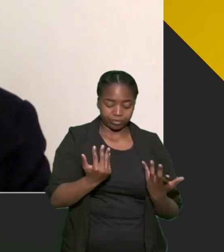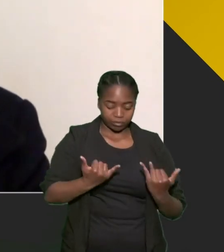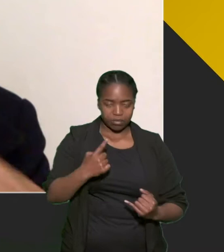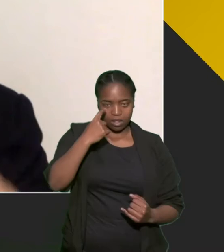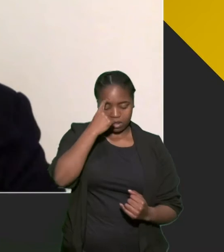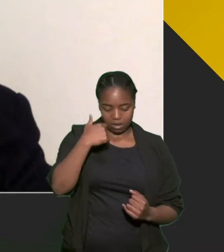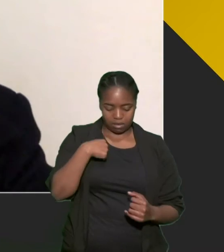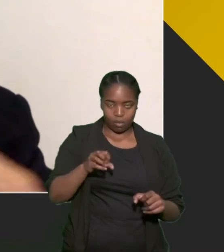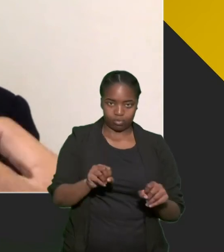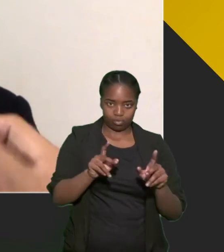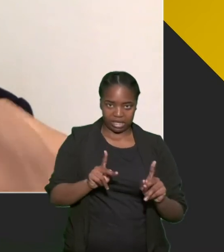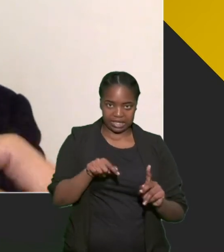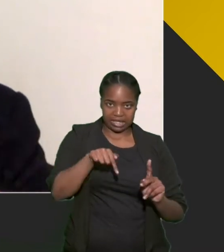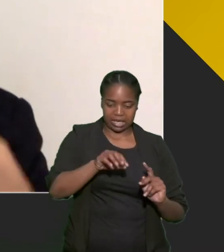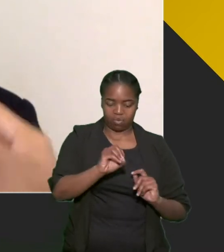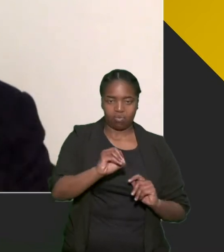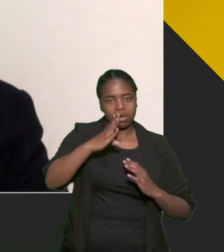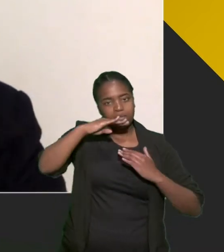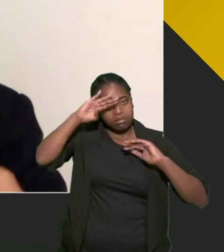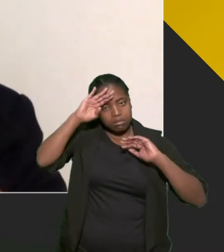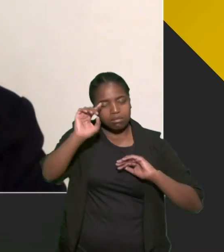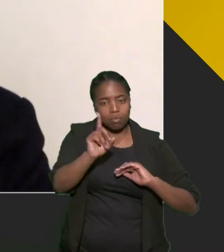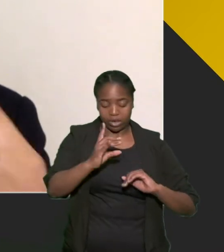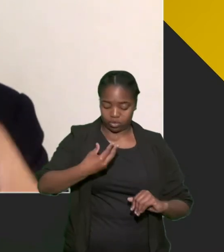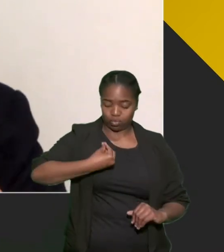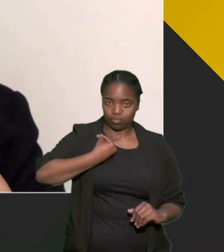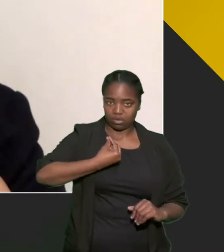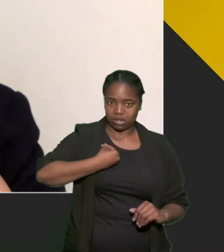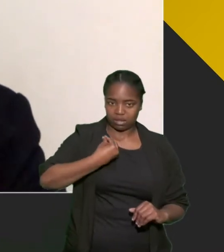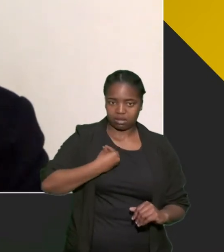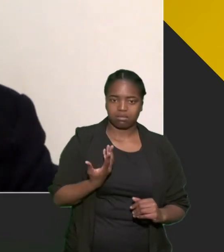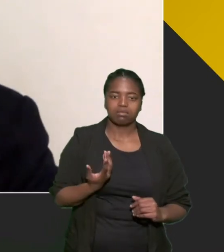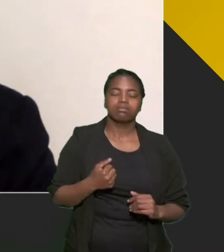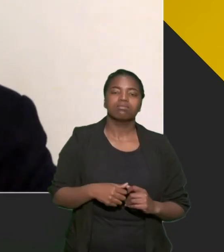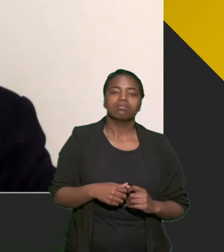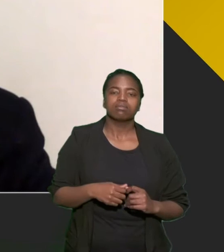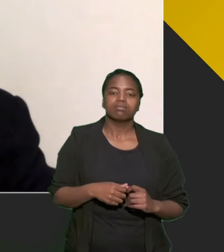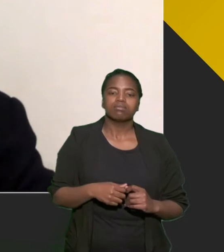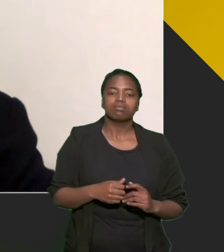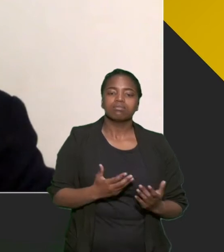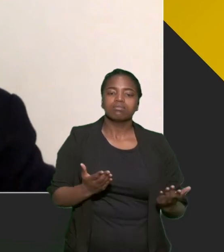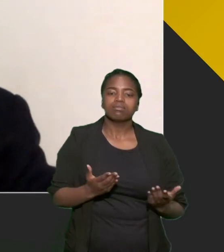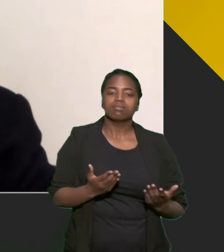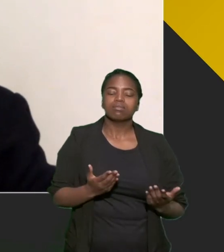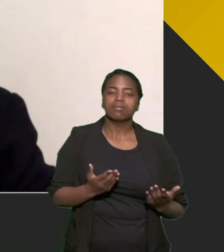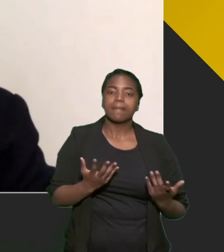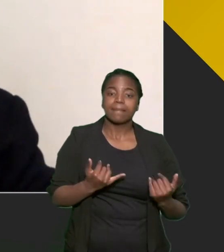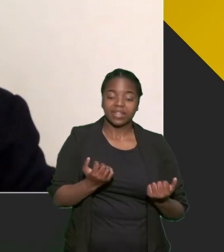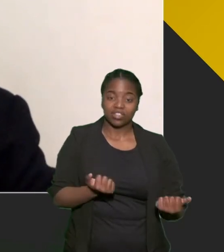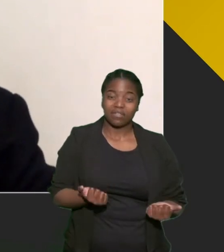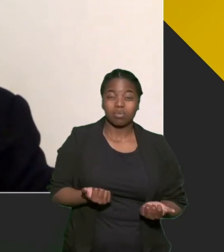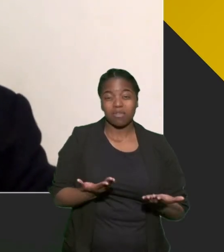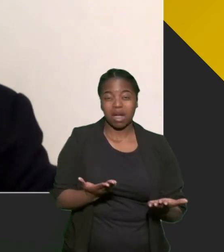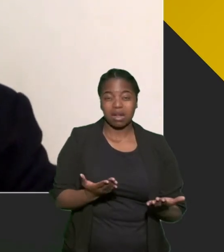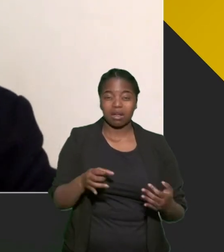have around the country that particularly the youth will be able to venture into? Now, the service sector employs